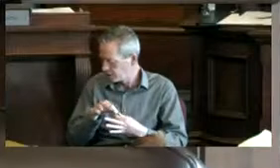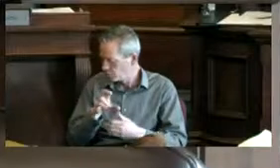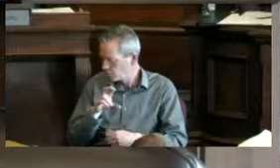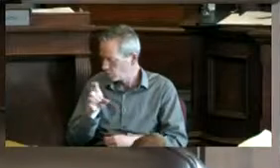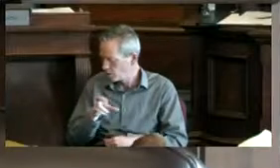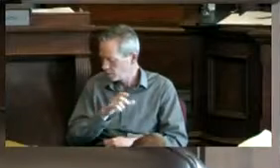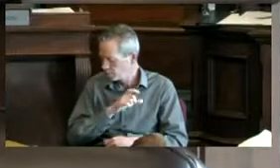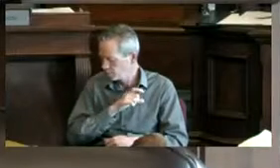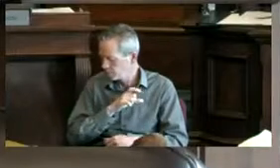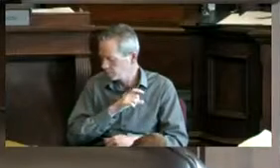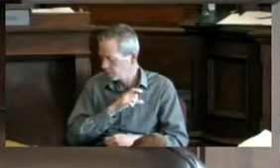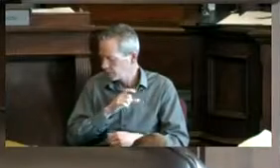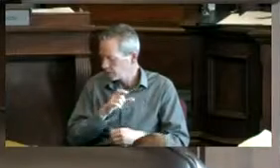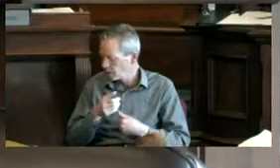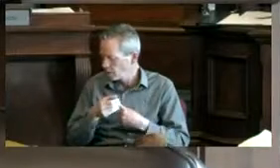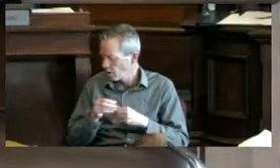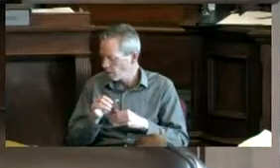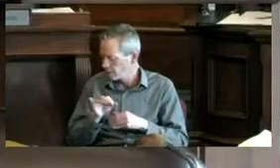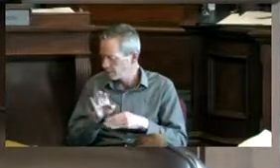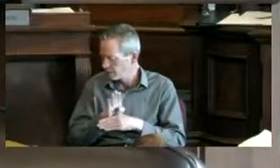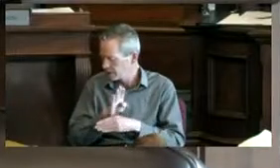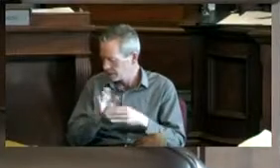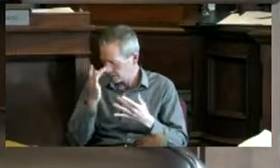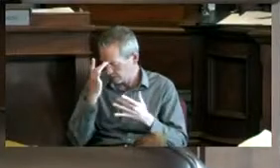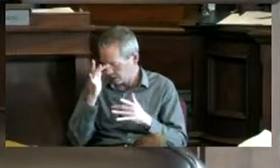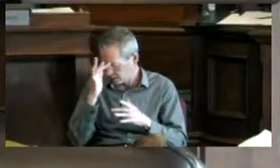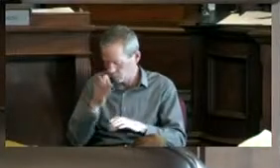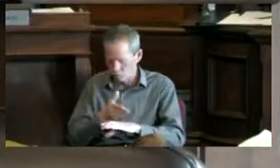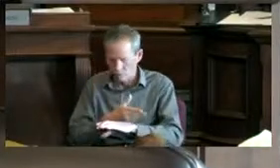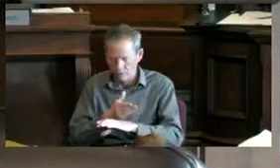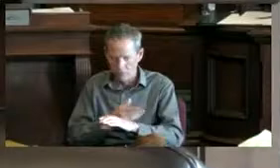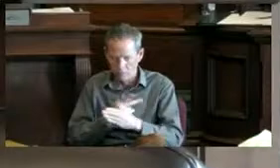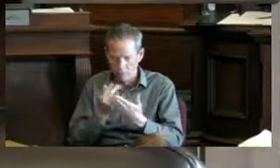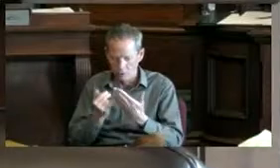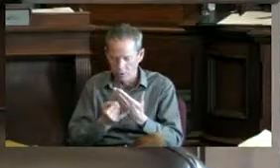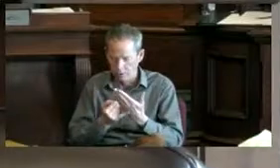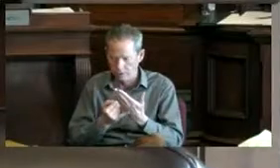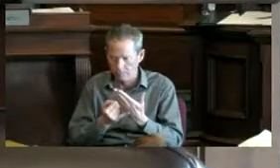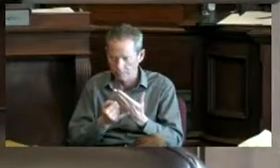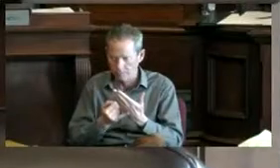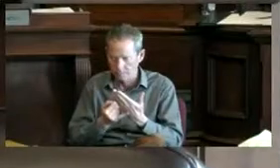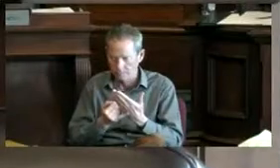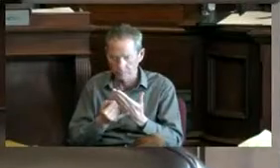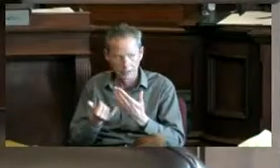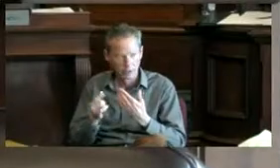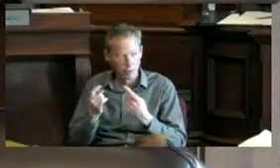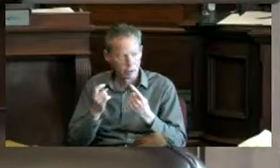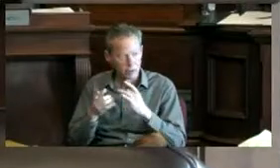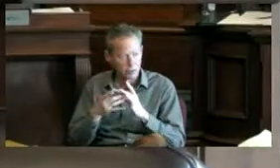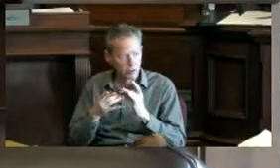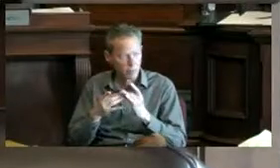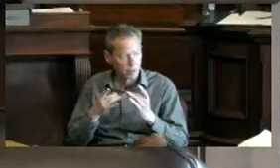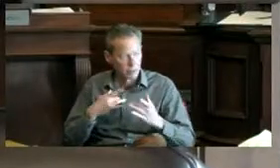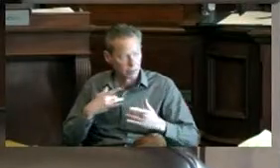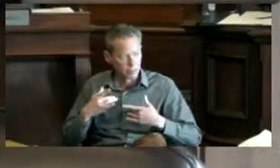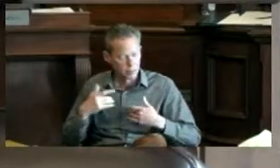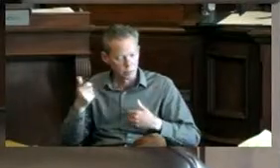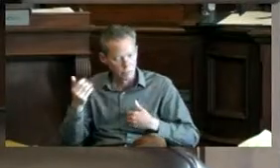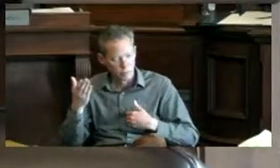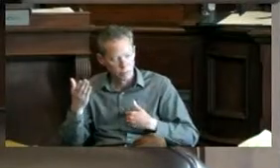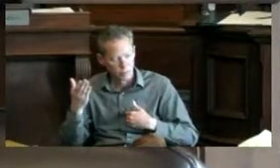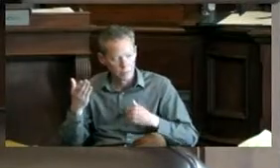2023-2067, relating to the Rochester Police Department Office of Business Intelligence Renovation Project. Any questions, comments, or concerns? Move